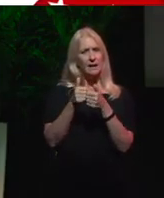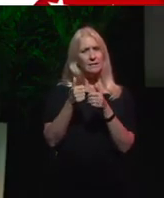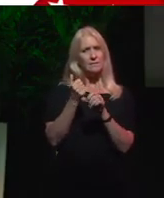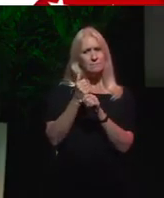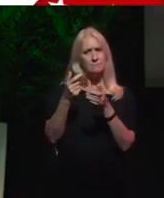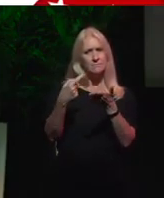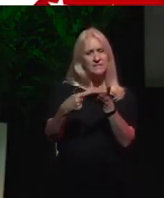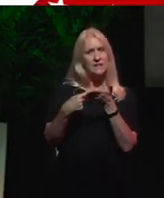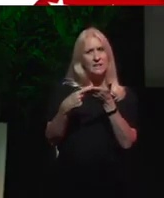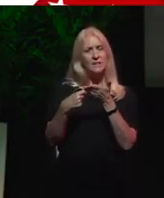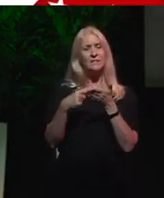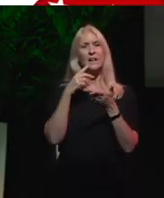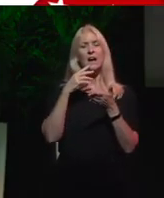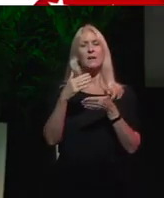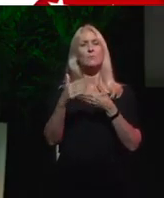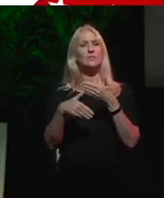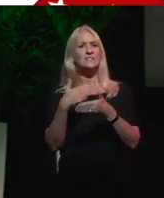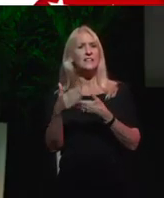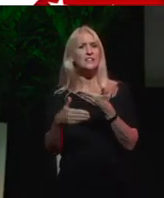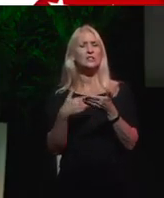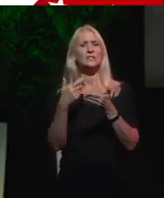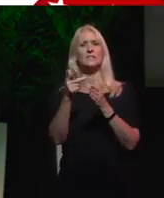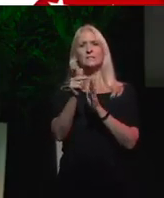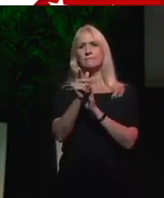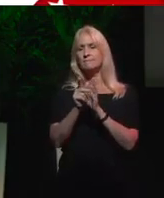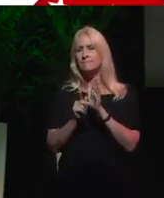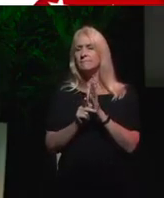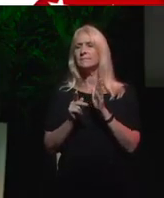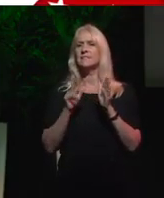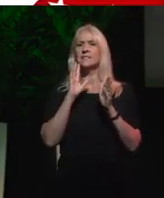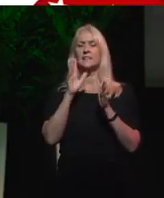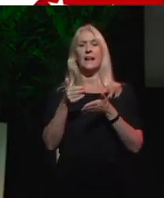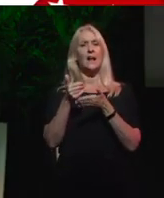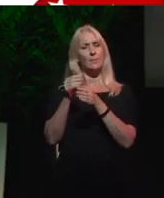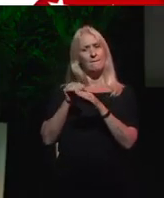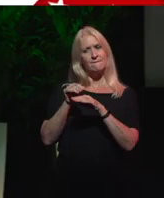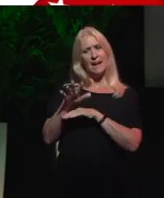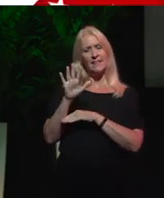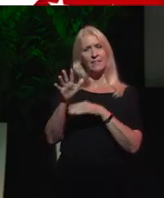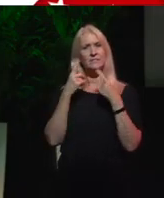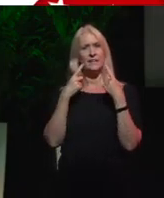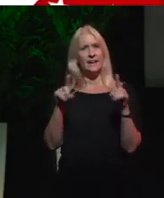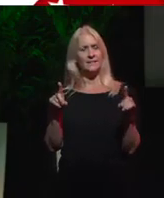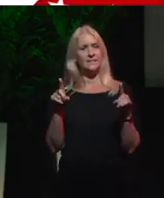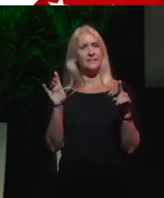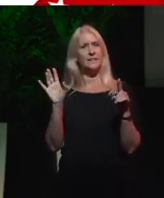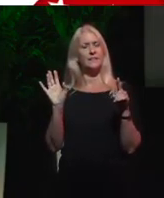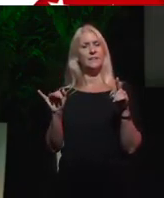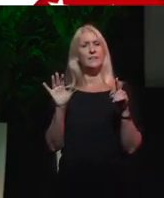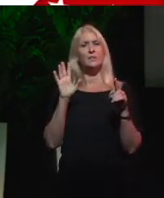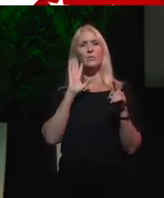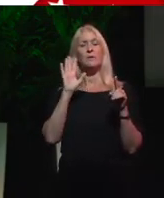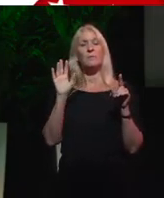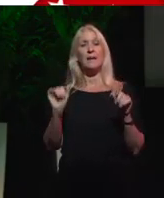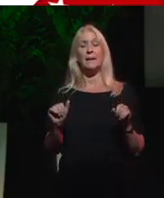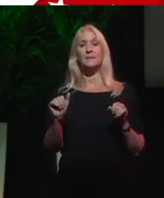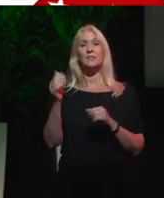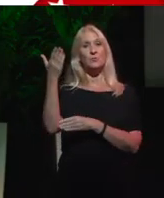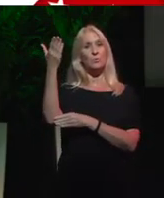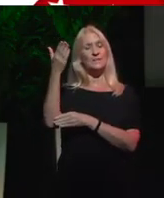and procedures that impact student success. In fact, we will have unpacked the data and